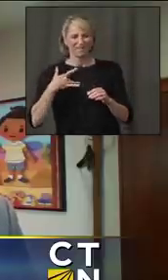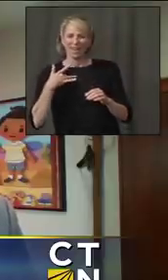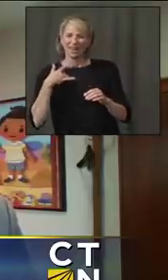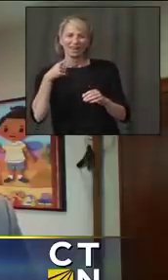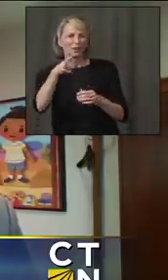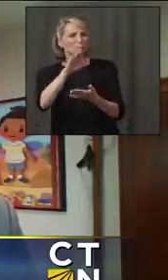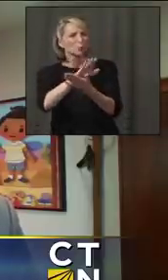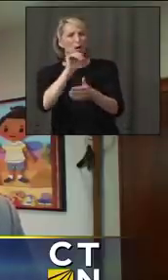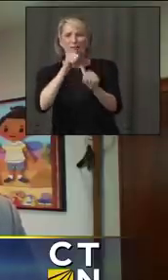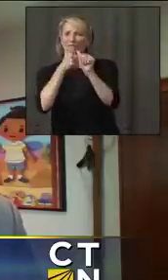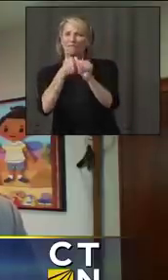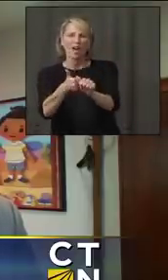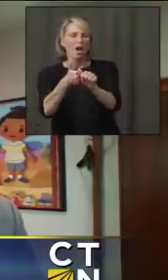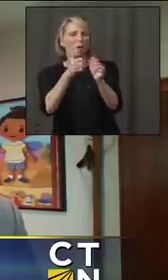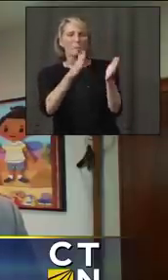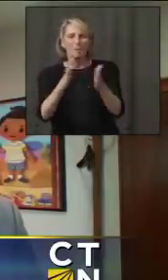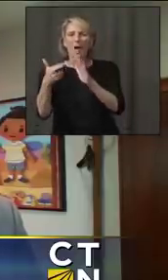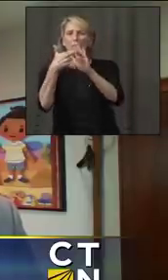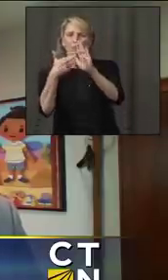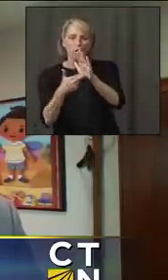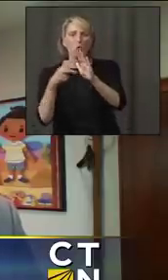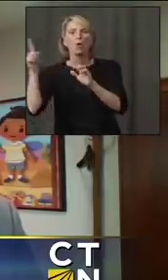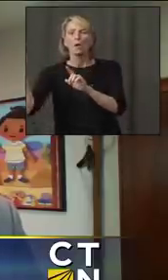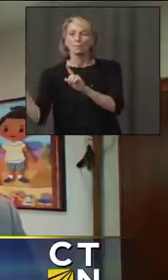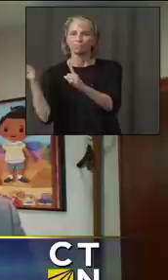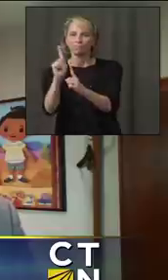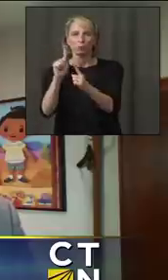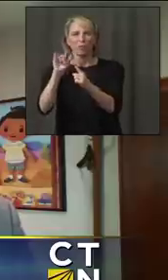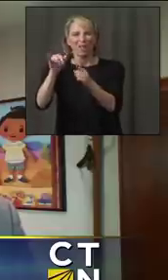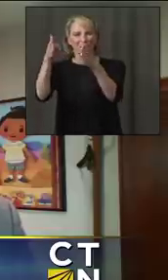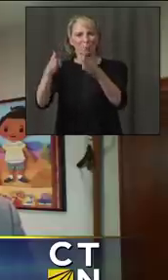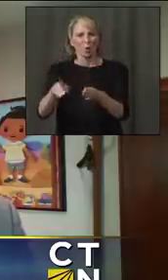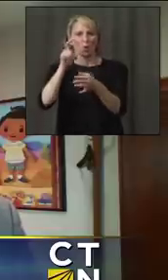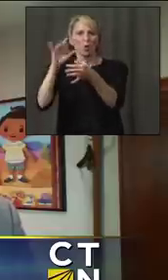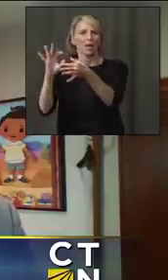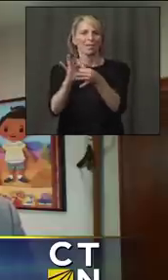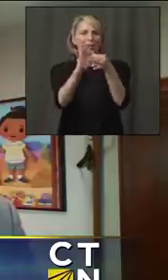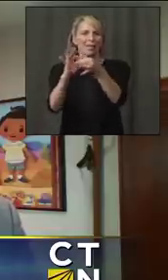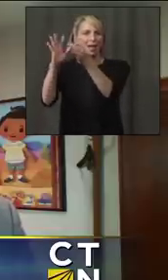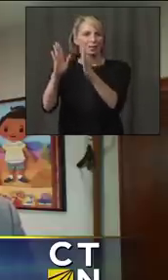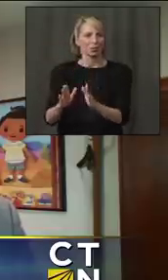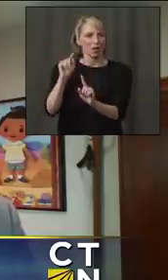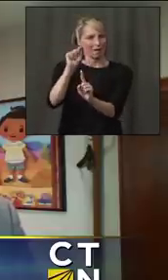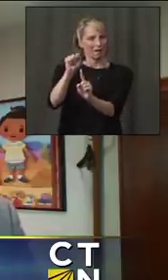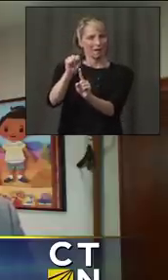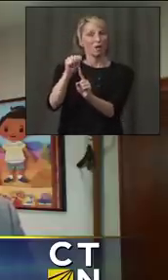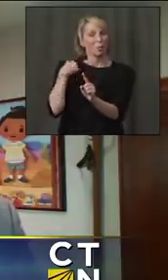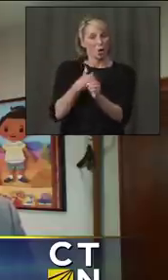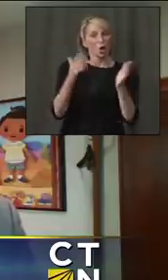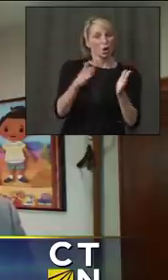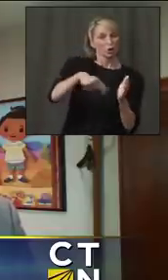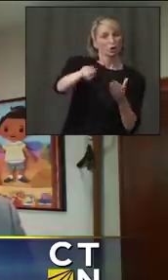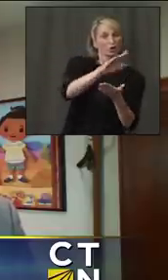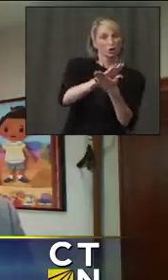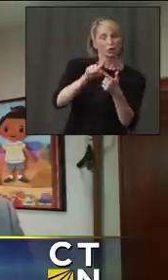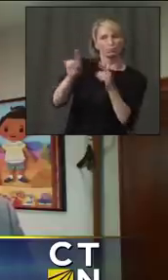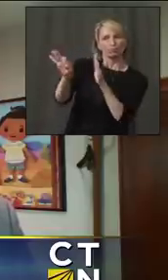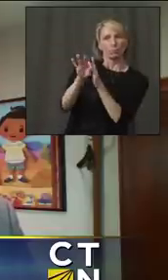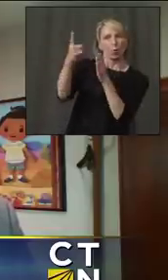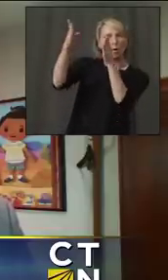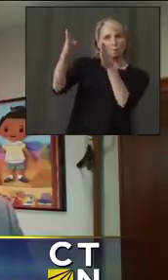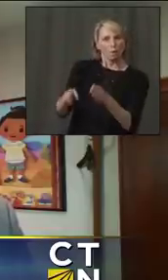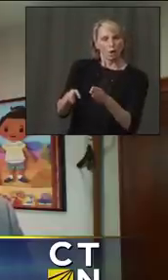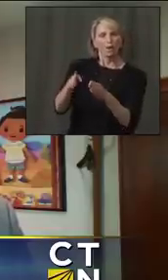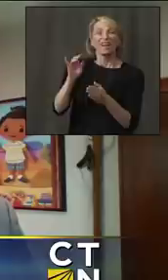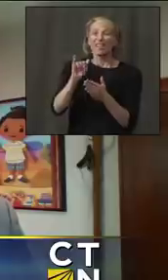I think that's a more authentic way to assess whether or not districts are following the plans. At the end of the day, we're all in this together, and